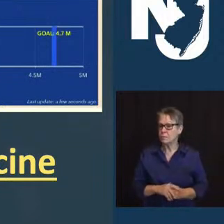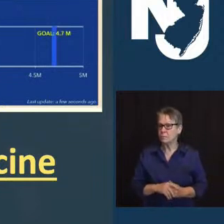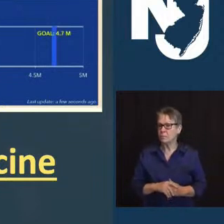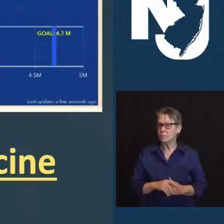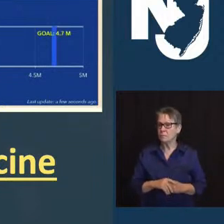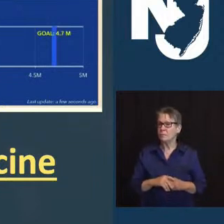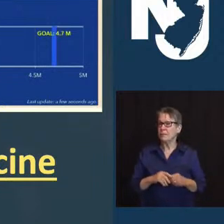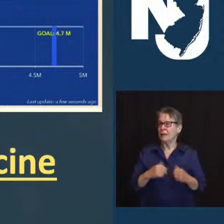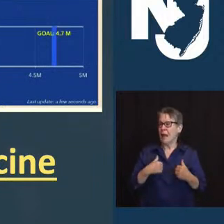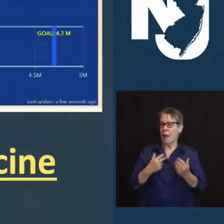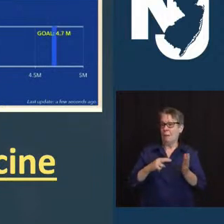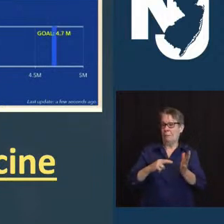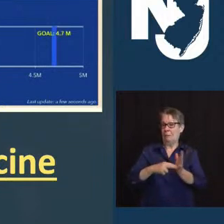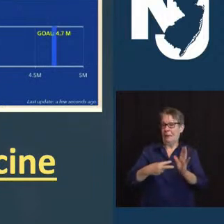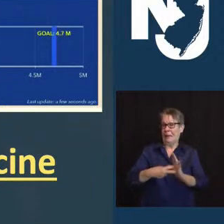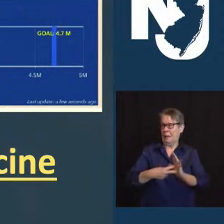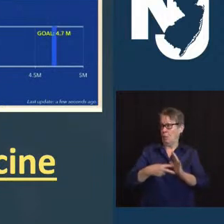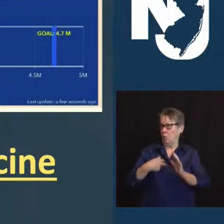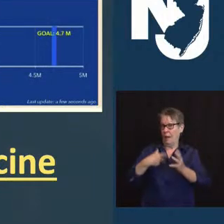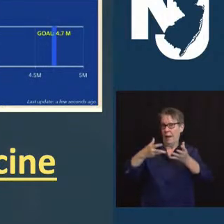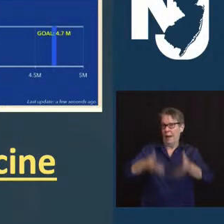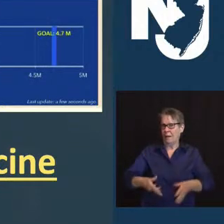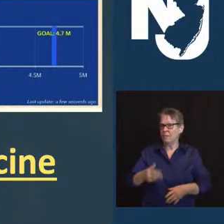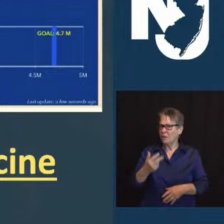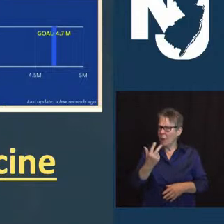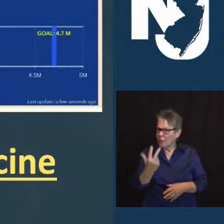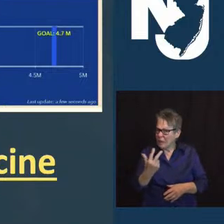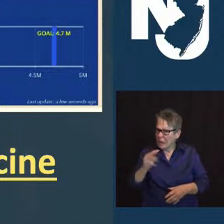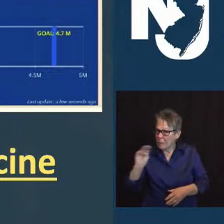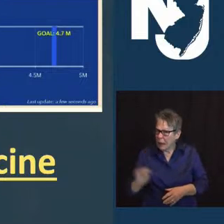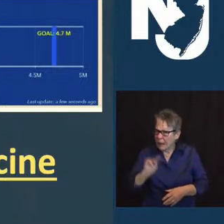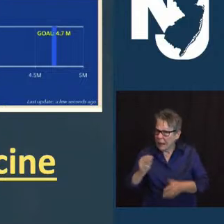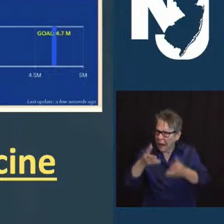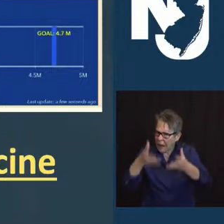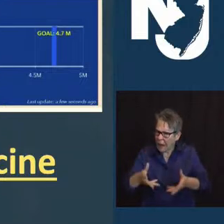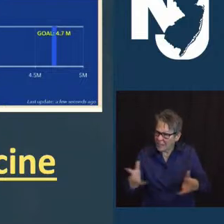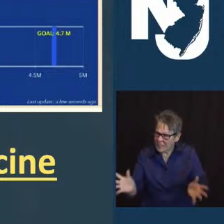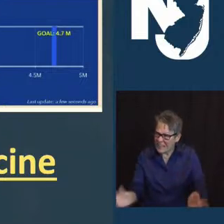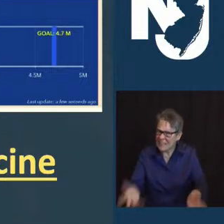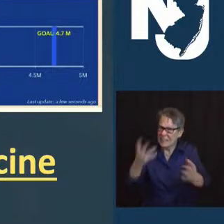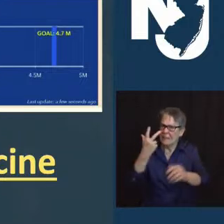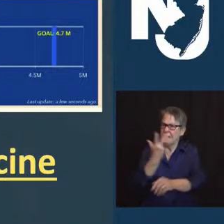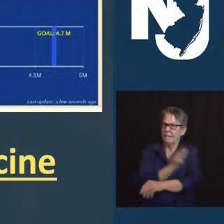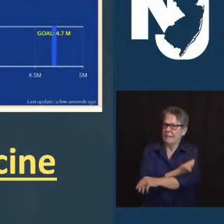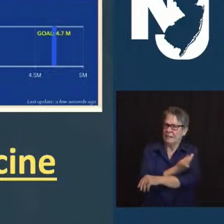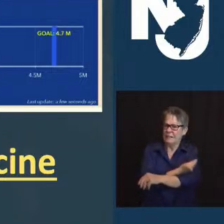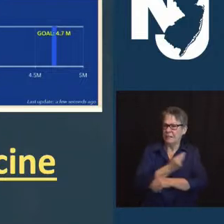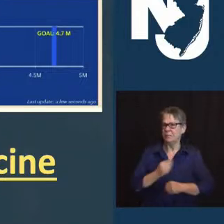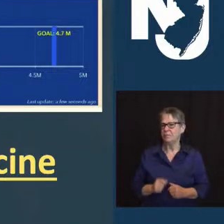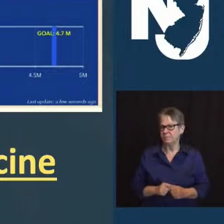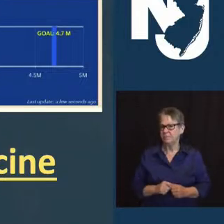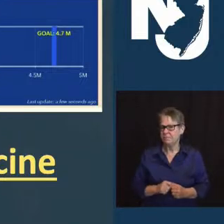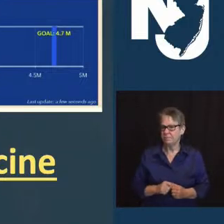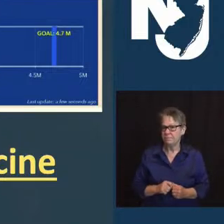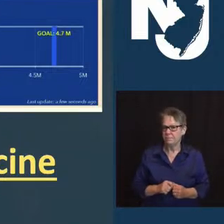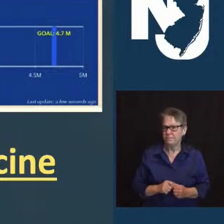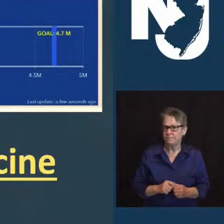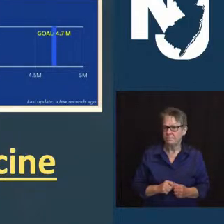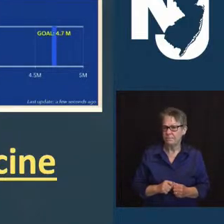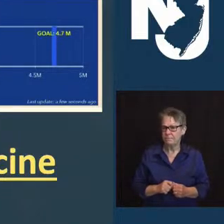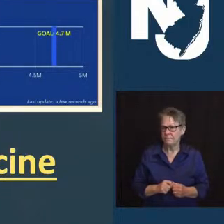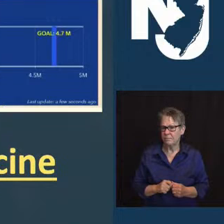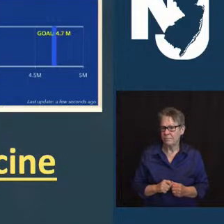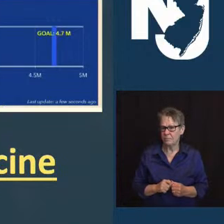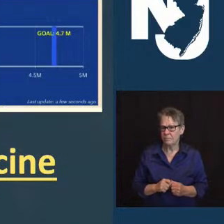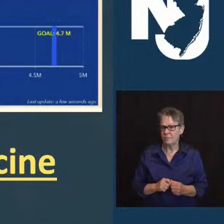numbers to put our progress in better perspective, which again allows us to take the step that we're announcing today. So 2 months ago